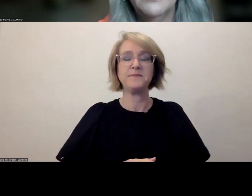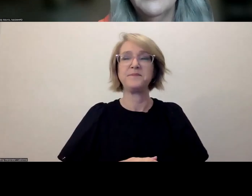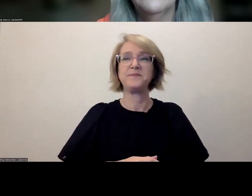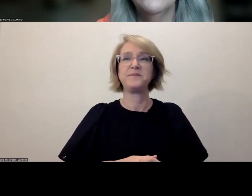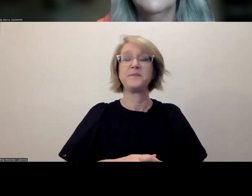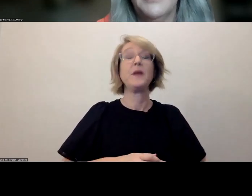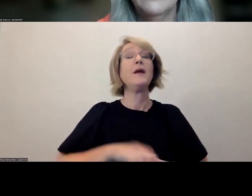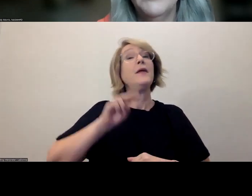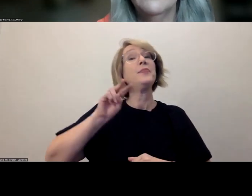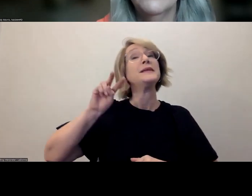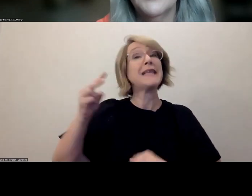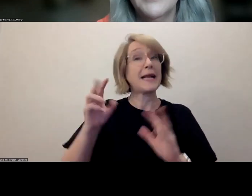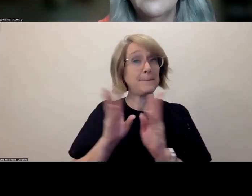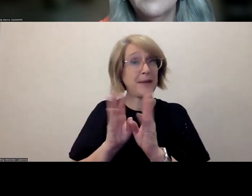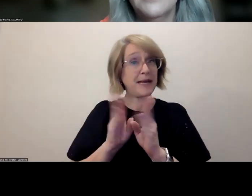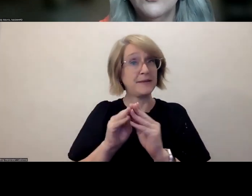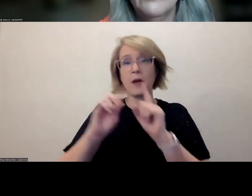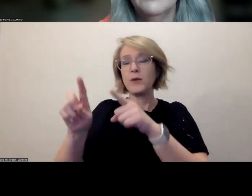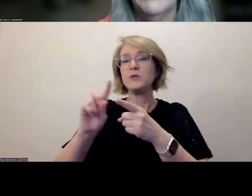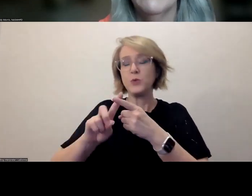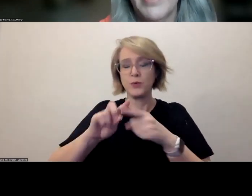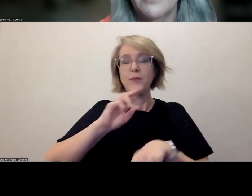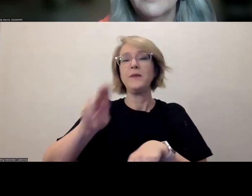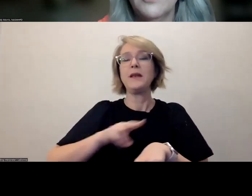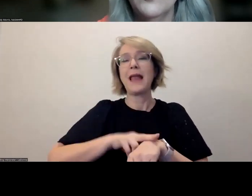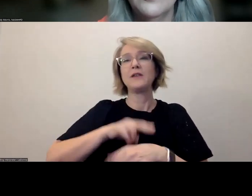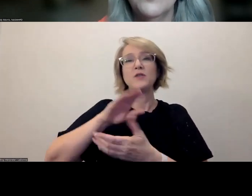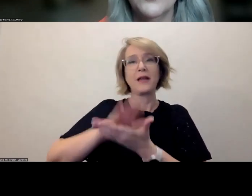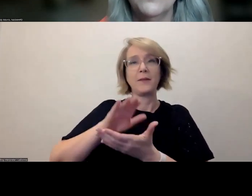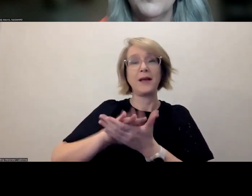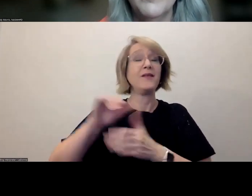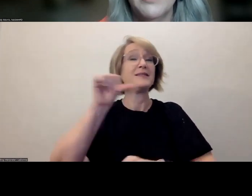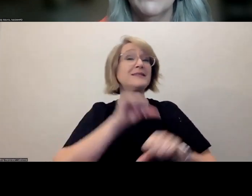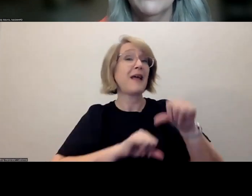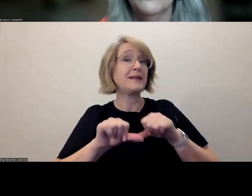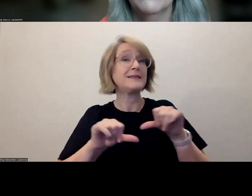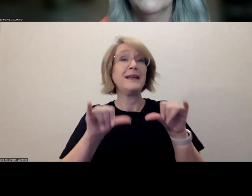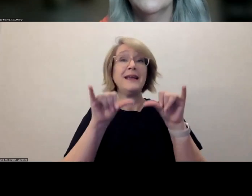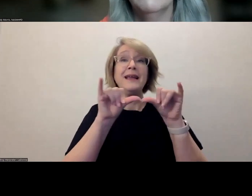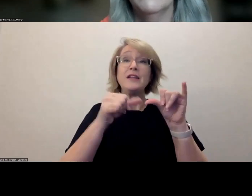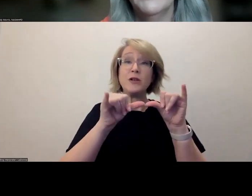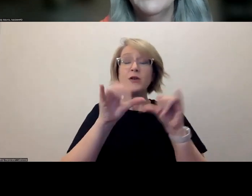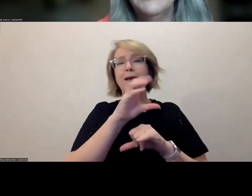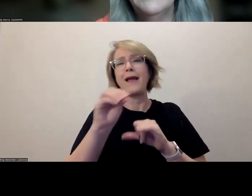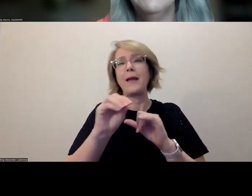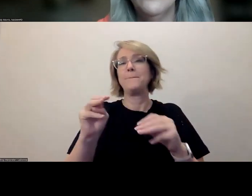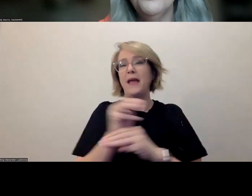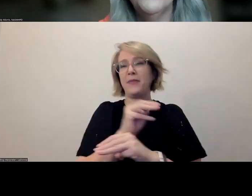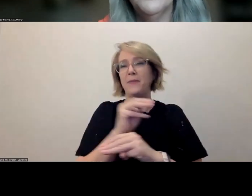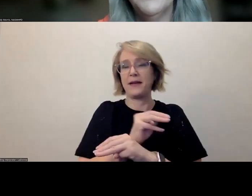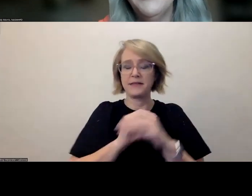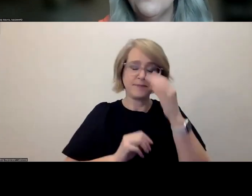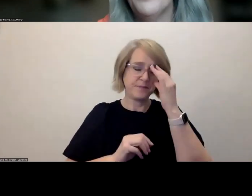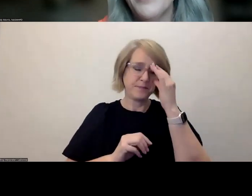week was at the National Academies of Science, Engineering, and Mathematics. They hosted a work group on behavioral health workforce development, and they